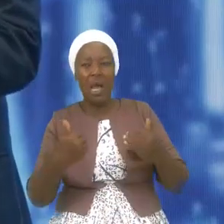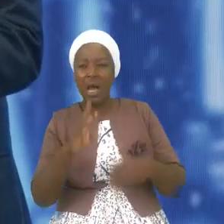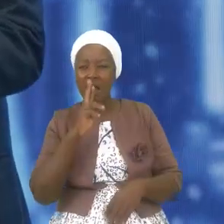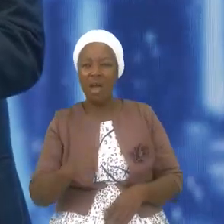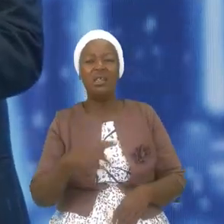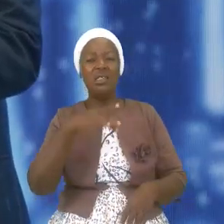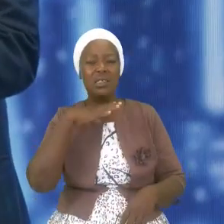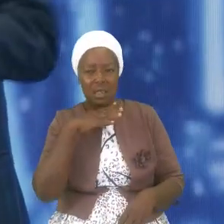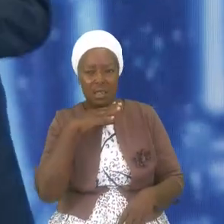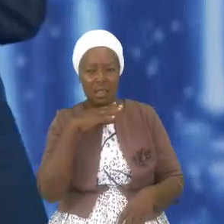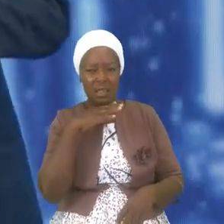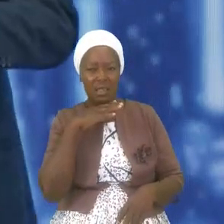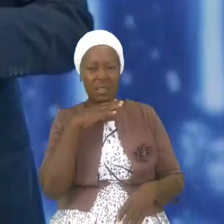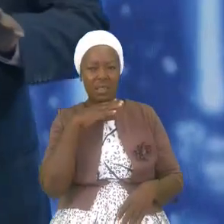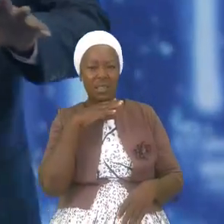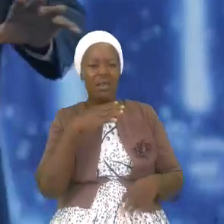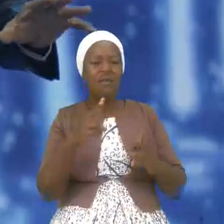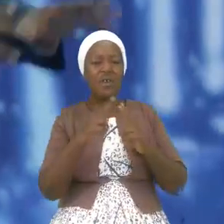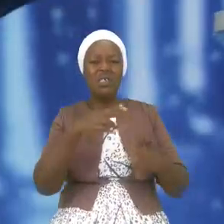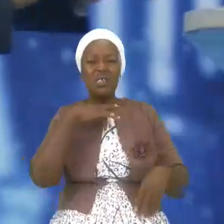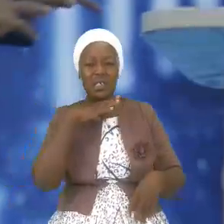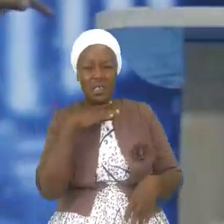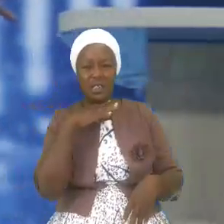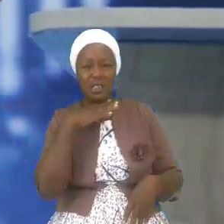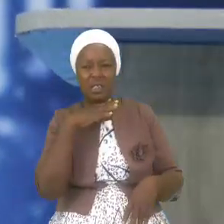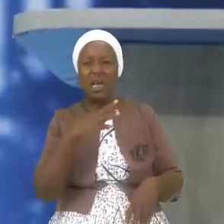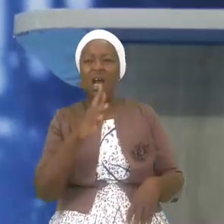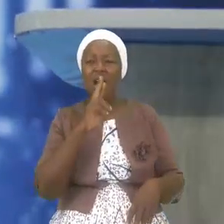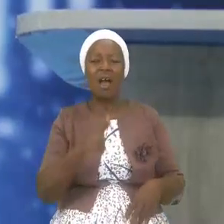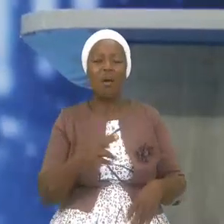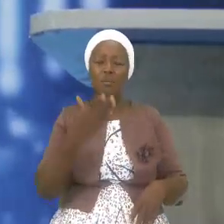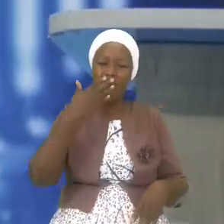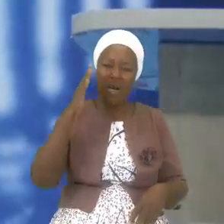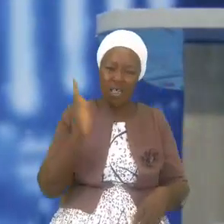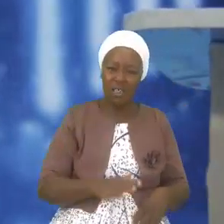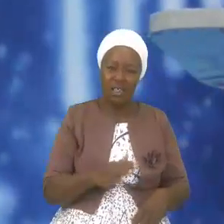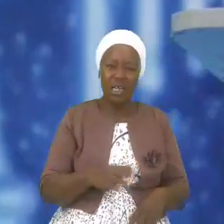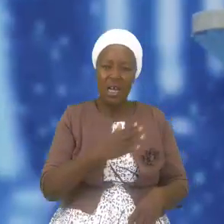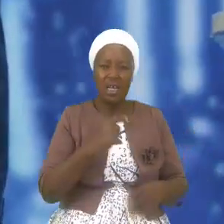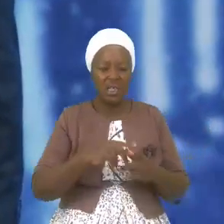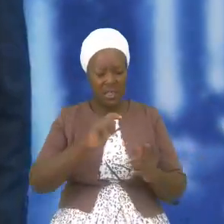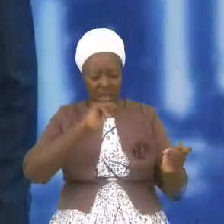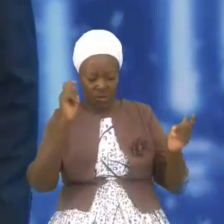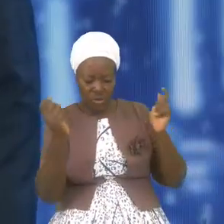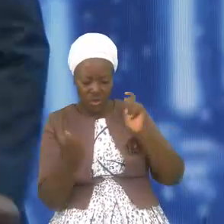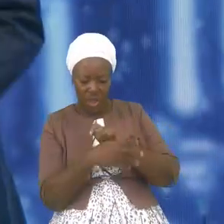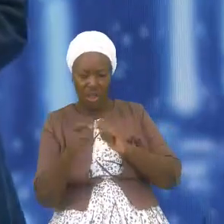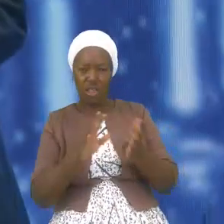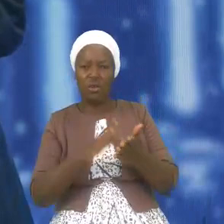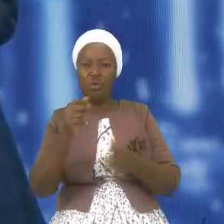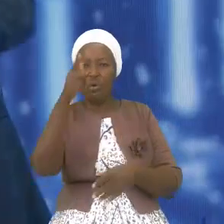are corrupted, and they change the glory of God into something which